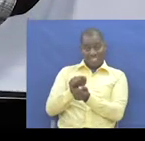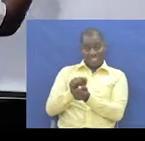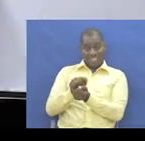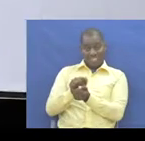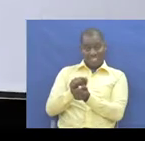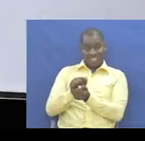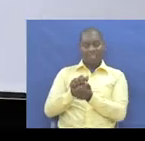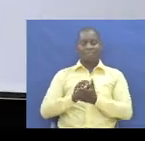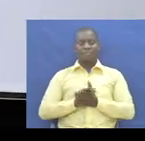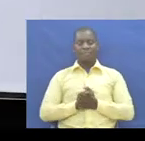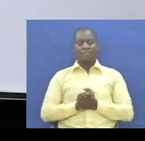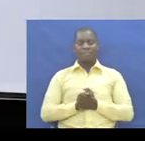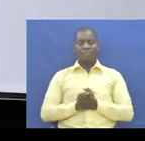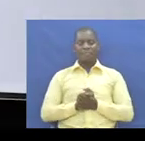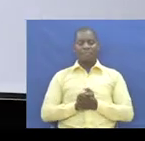or pull